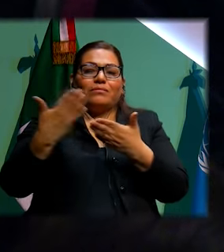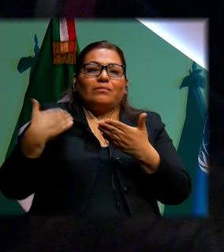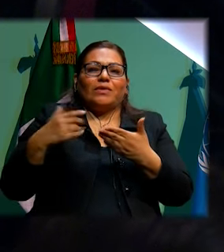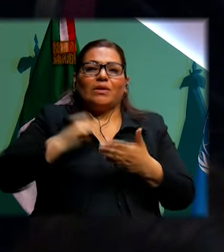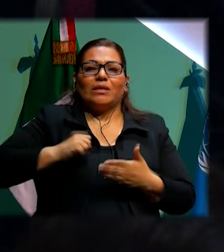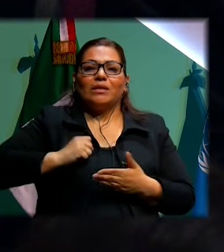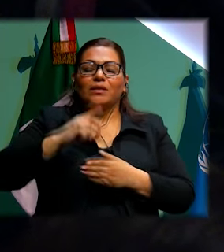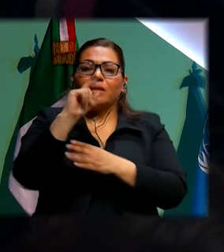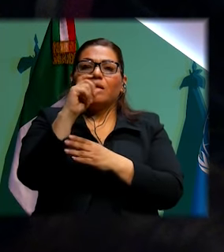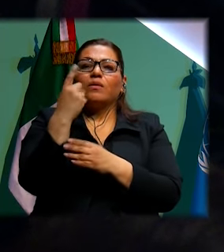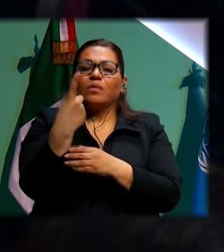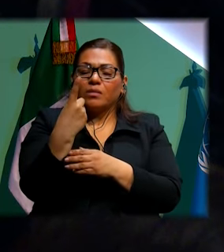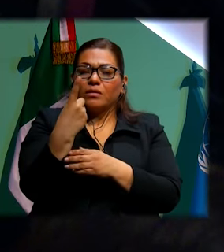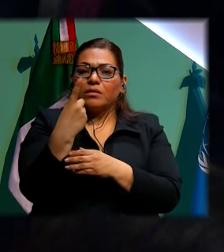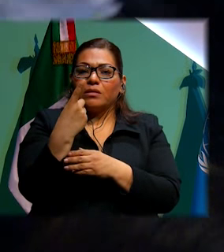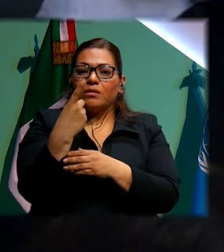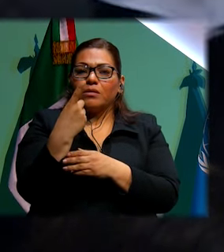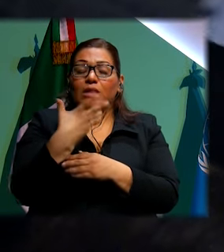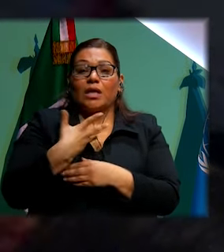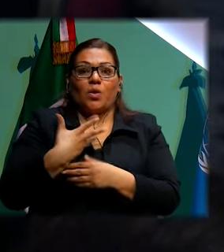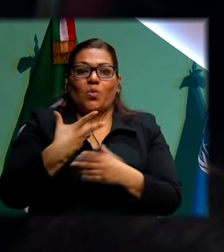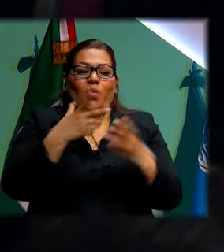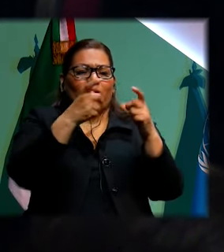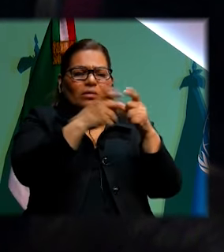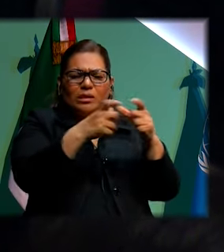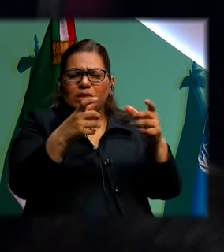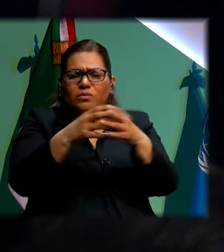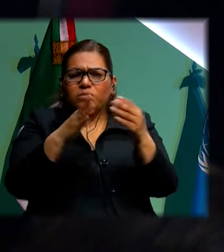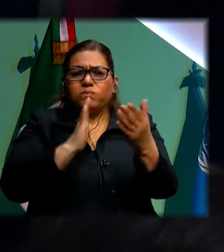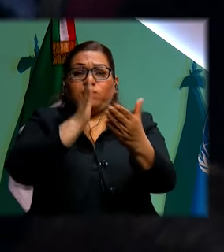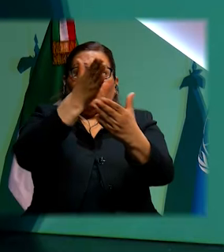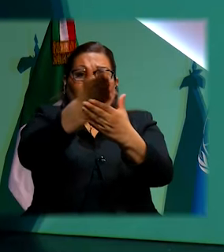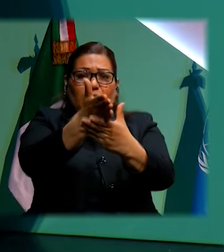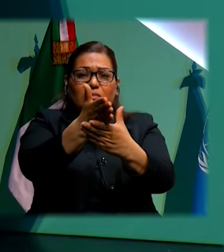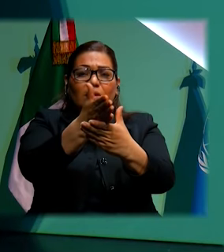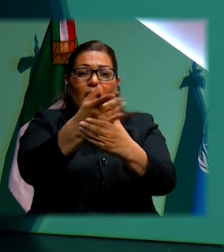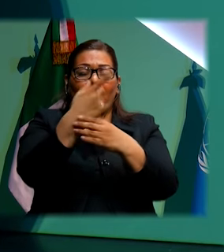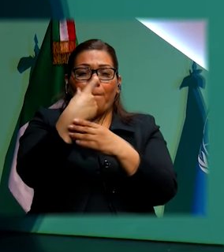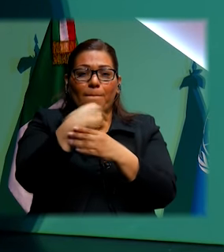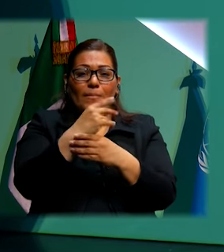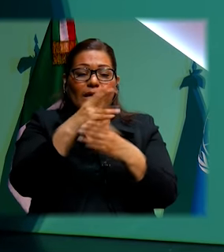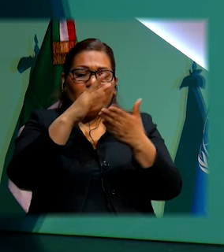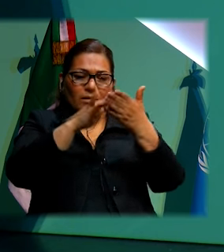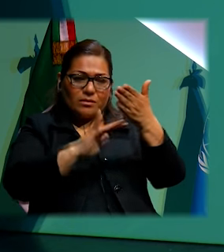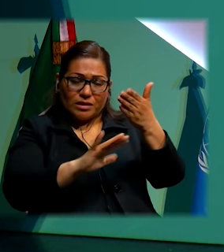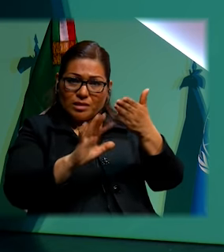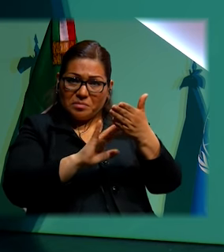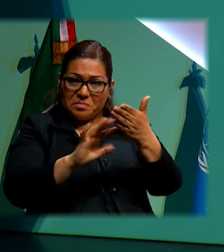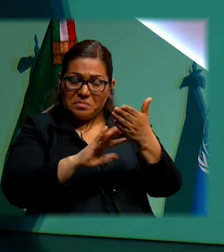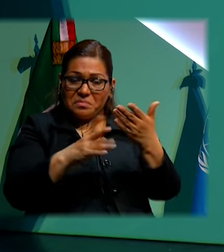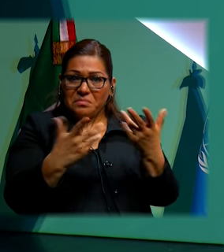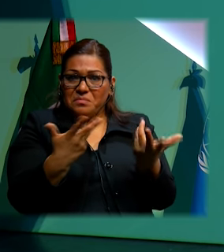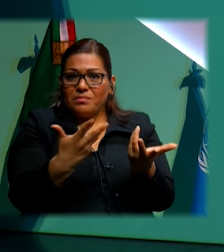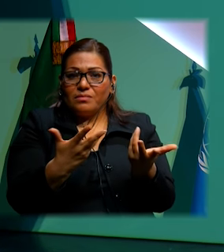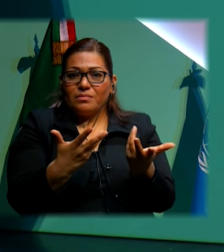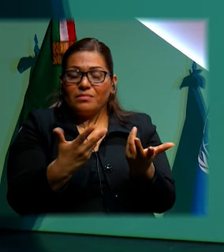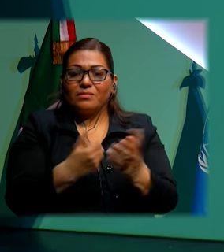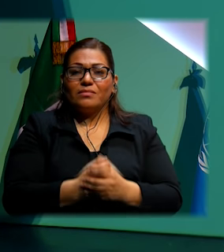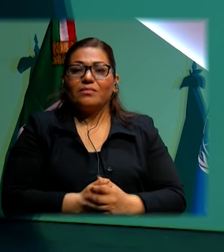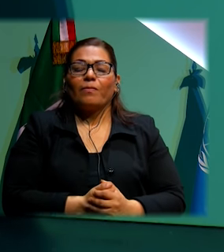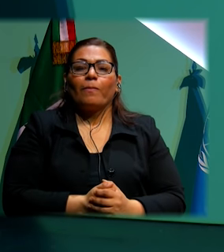blogs, our web pages, and all the other digital objects we've created. There's some serious and hard technical,